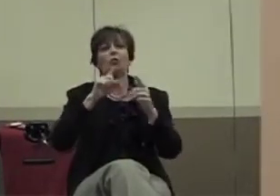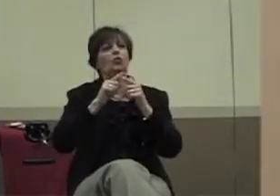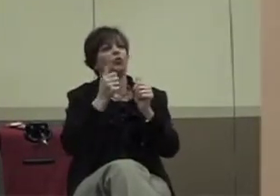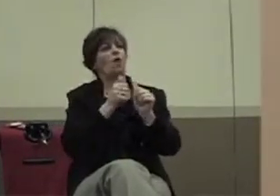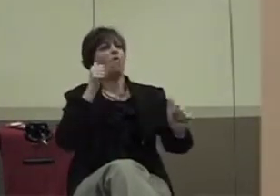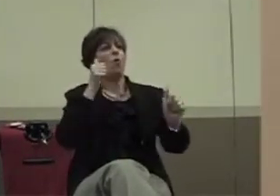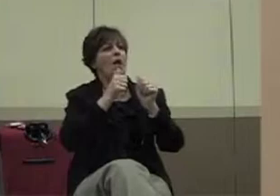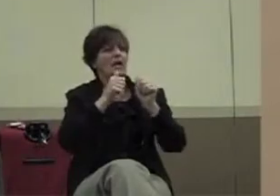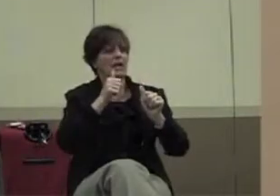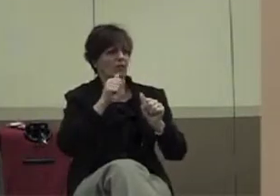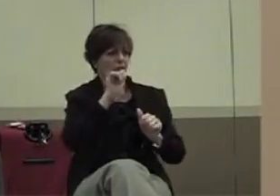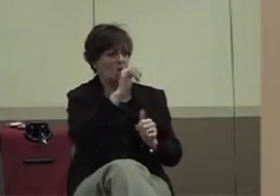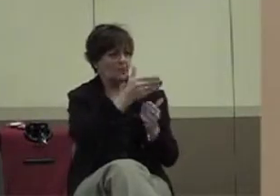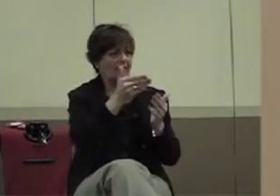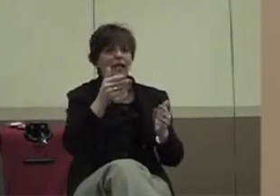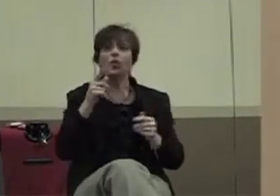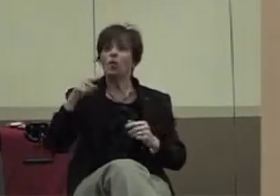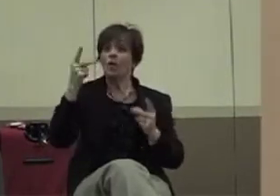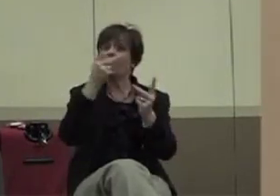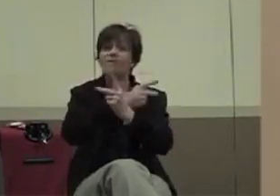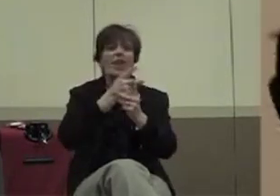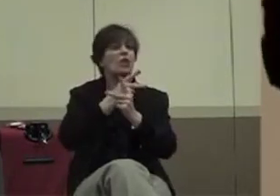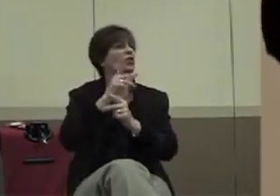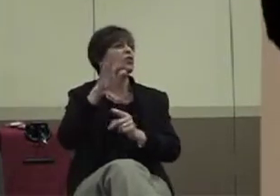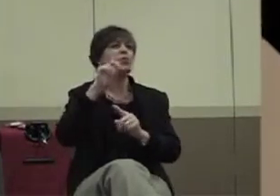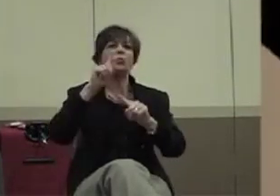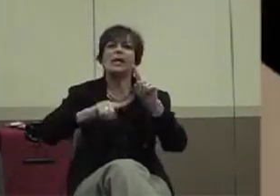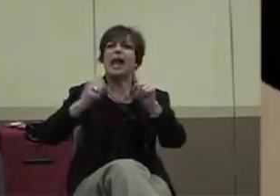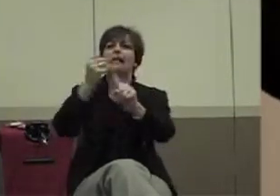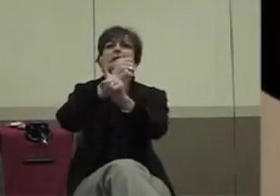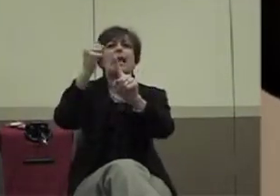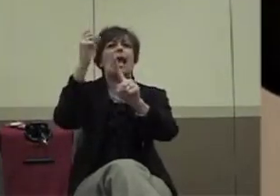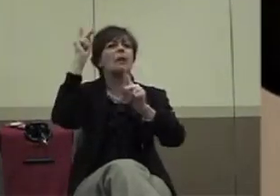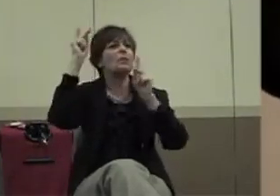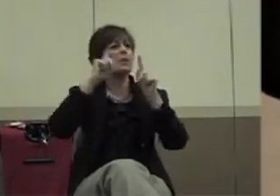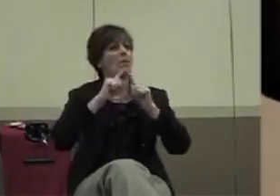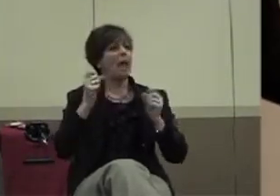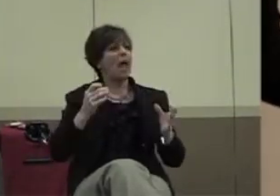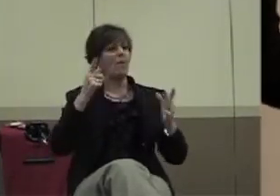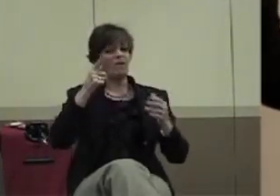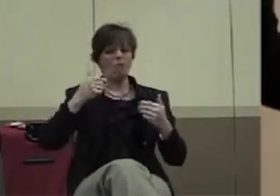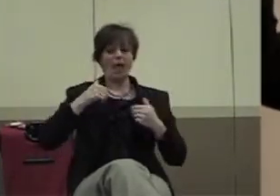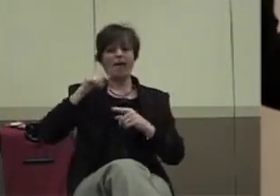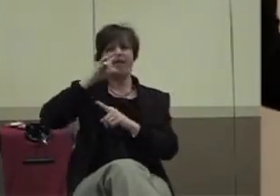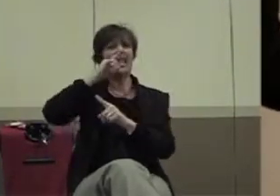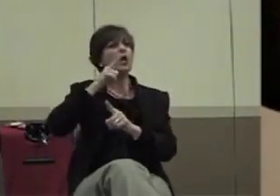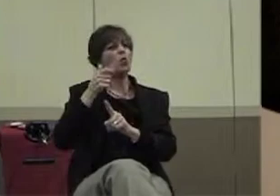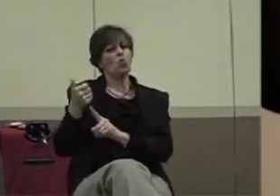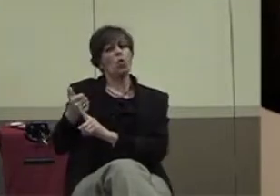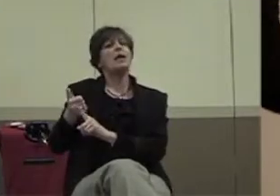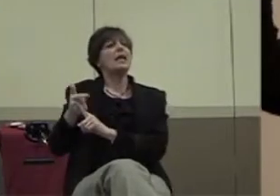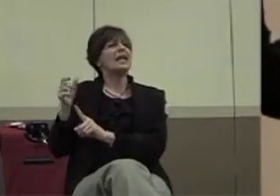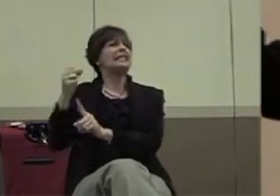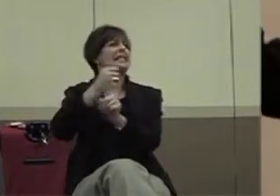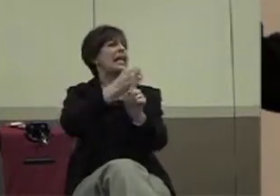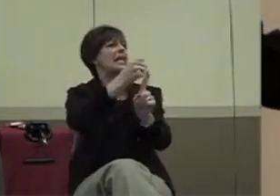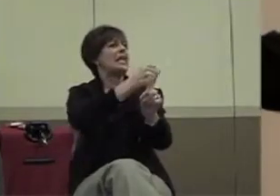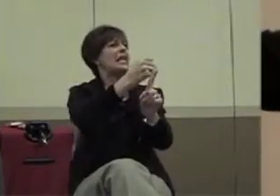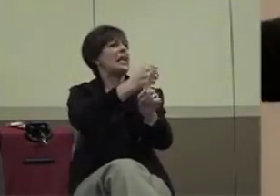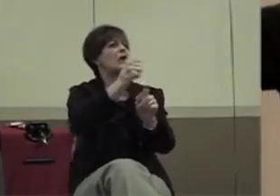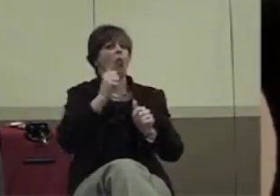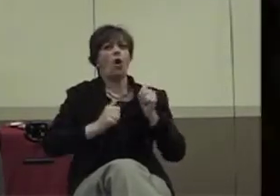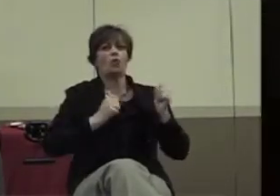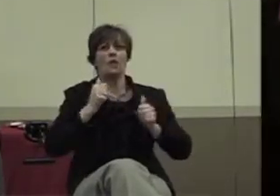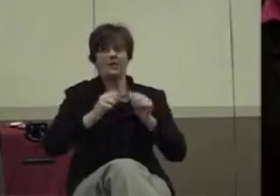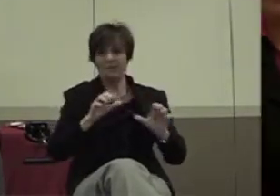You figured out that you don't slug people, but how many of you are dealing with a kid who's hitting or having aggressive behaviors? Almost,